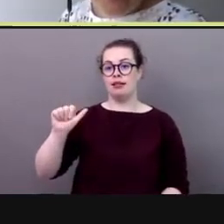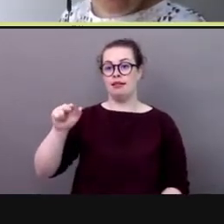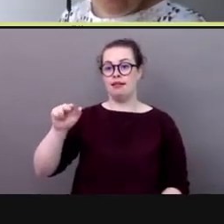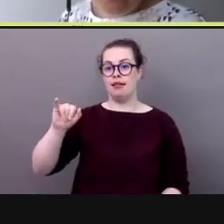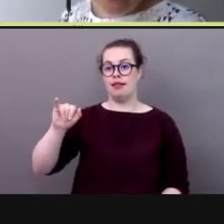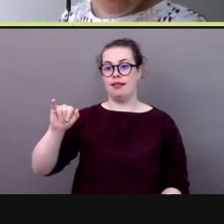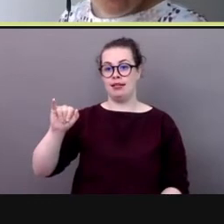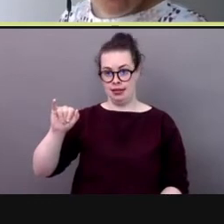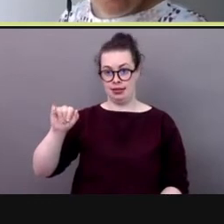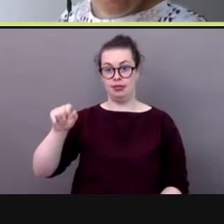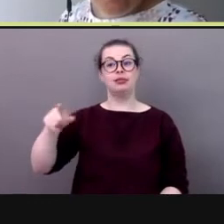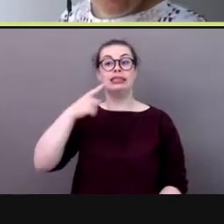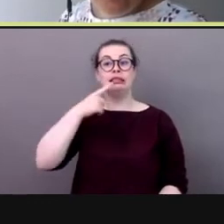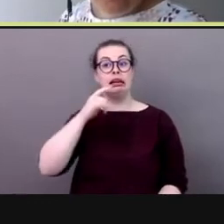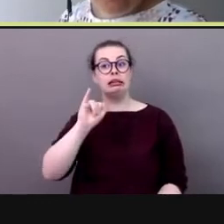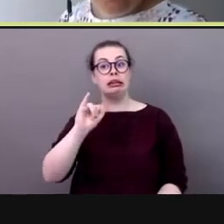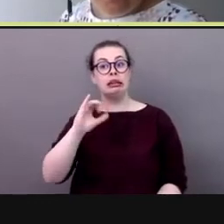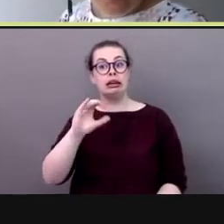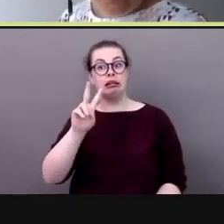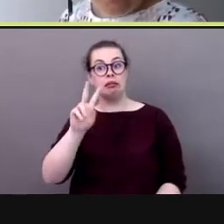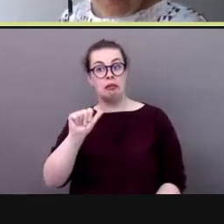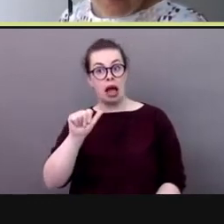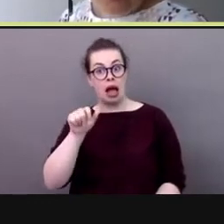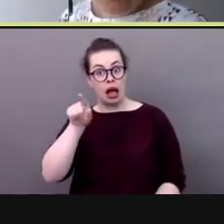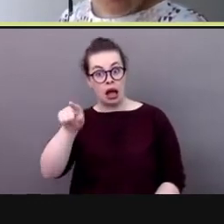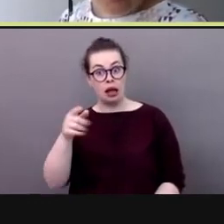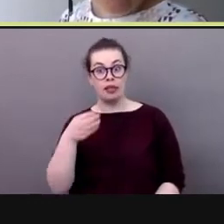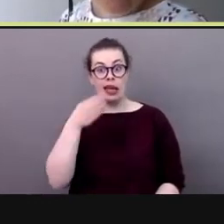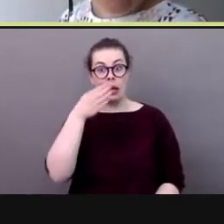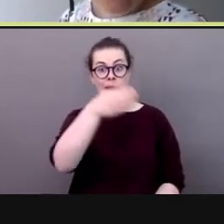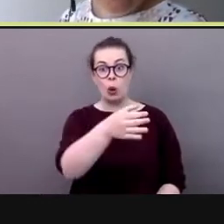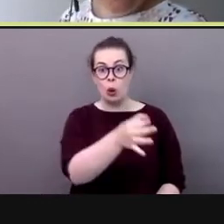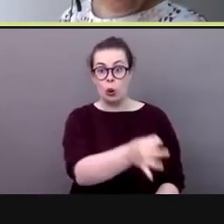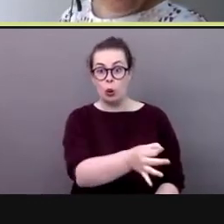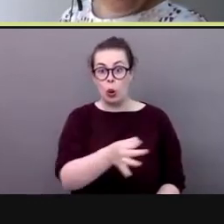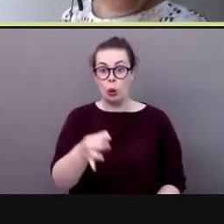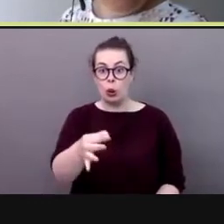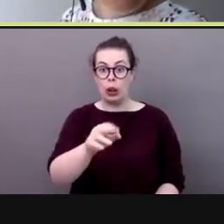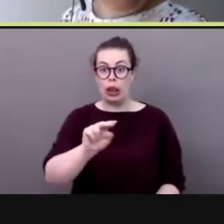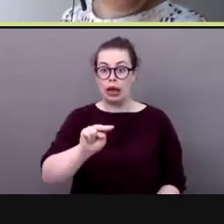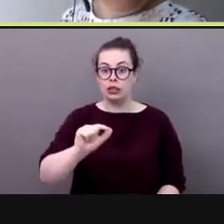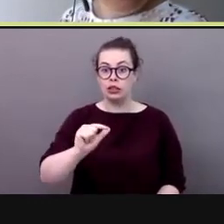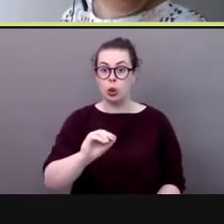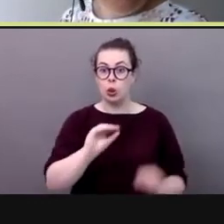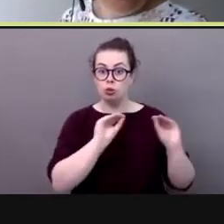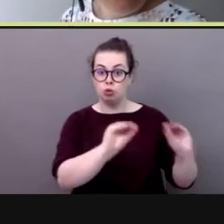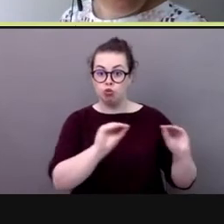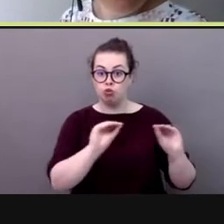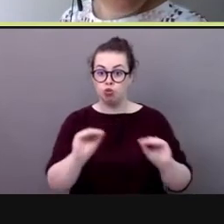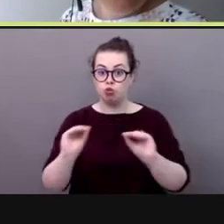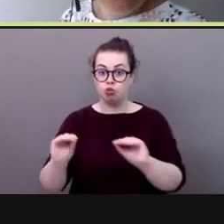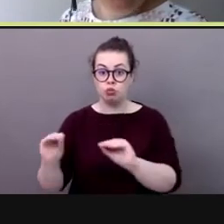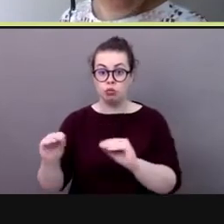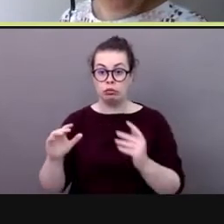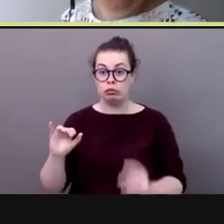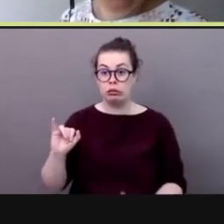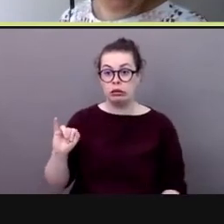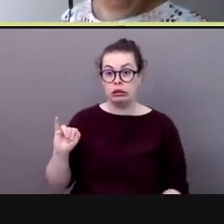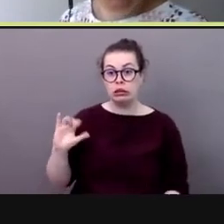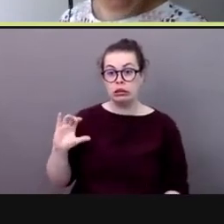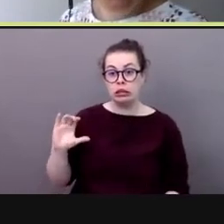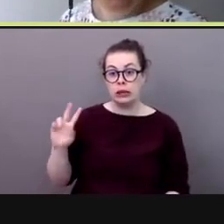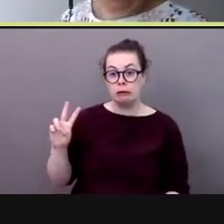trying to train local NGOs in the region. I'm not sure if this is, if ICVA colleagues